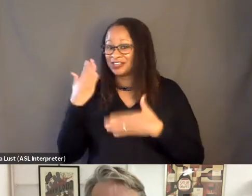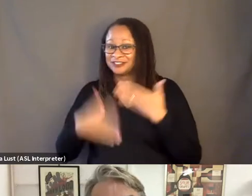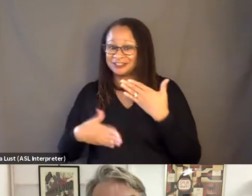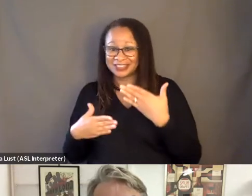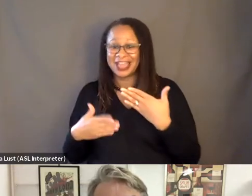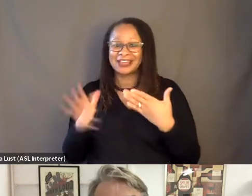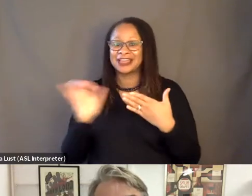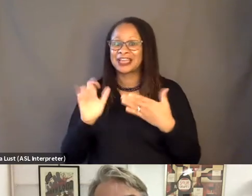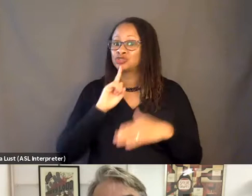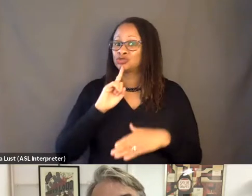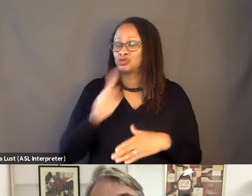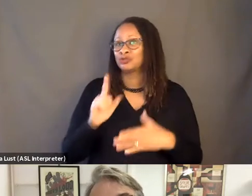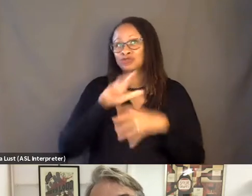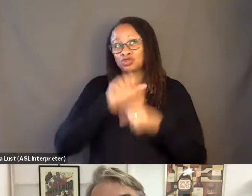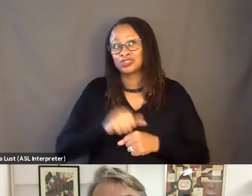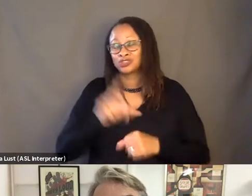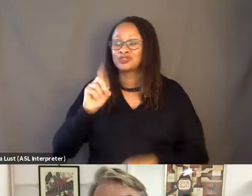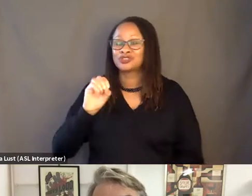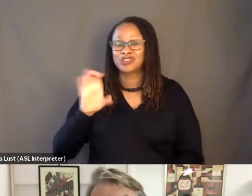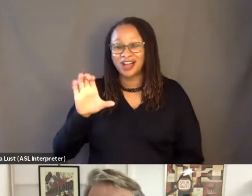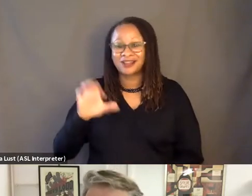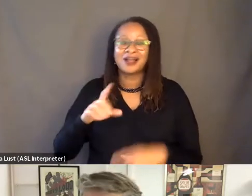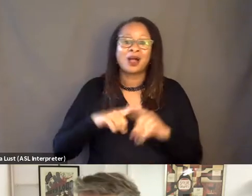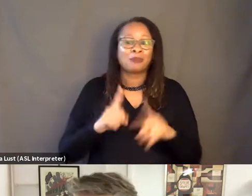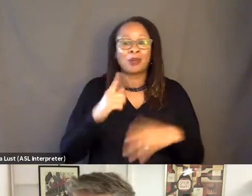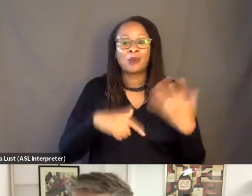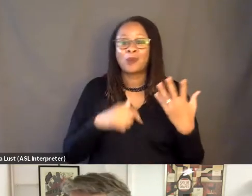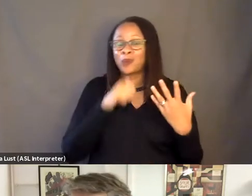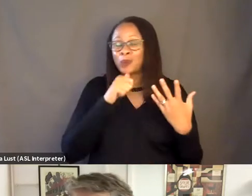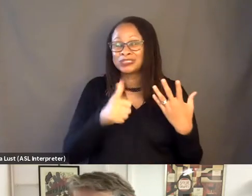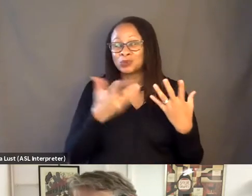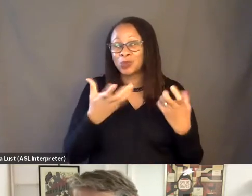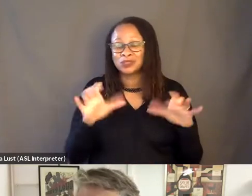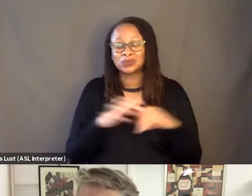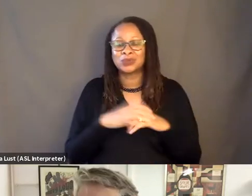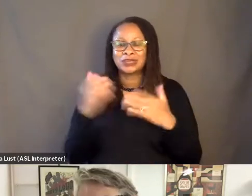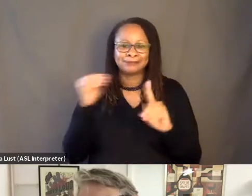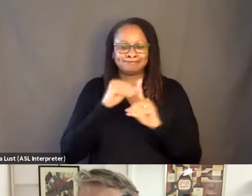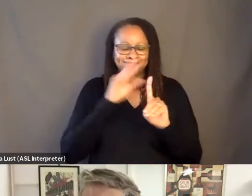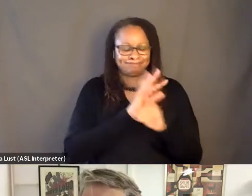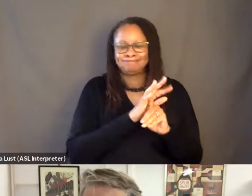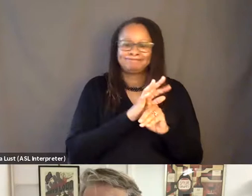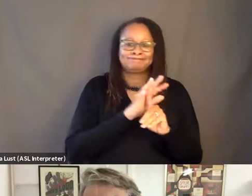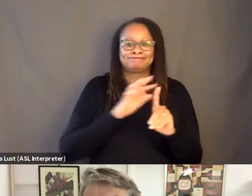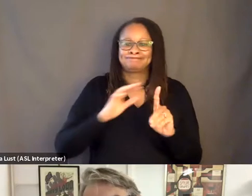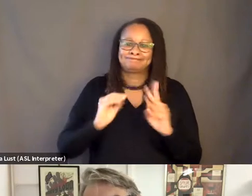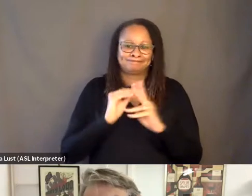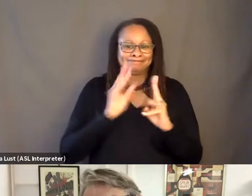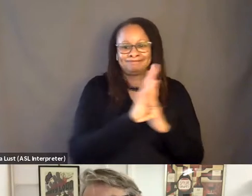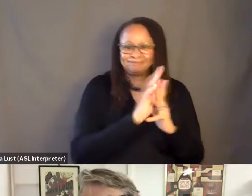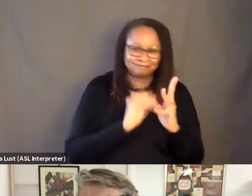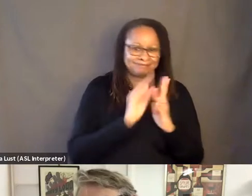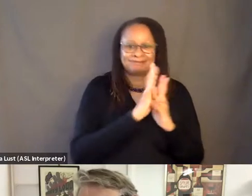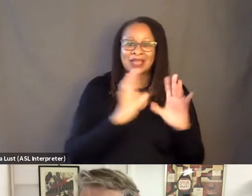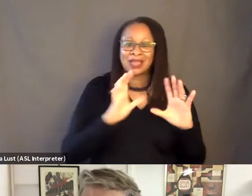doc, but we, you know, I think what we didn't want to do was impose a set of images on this text. We wanted to